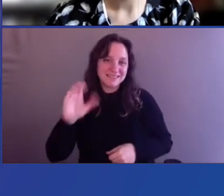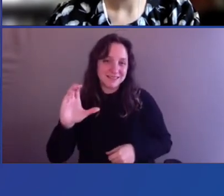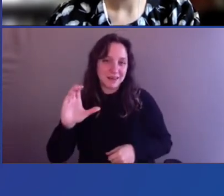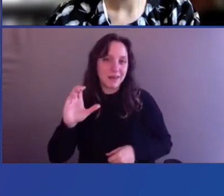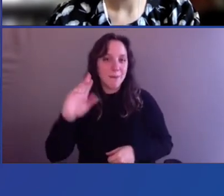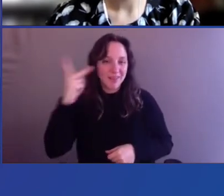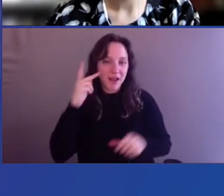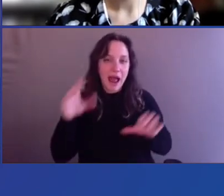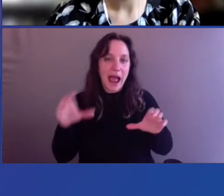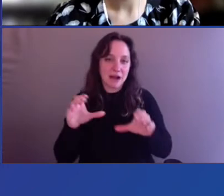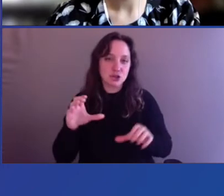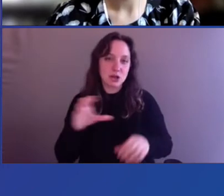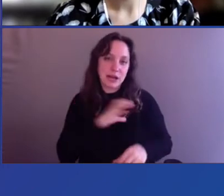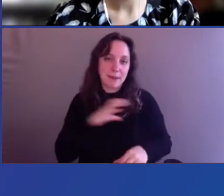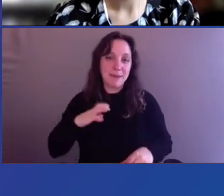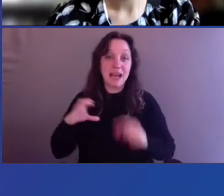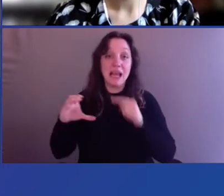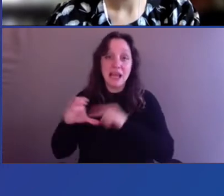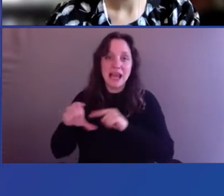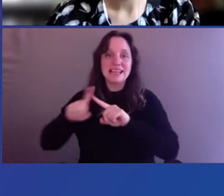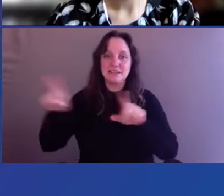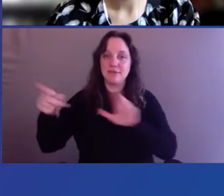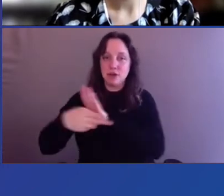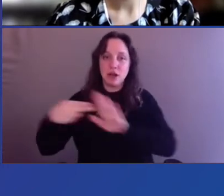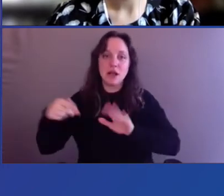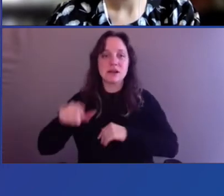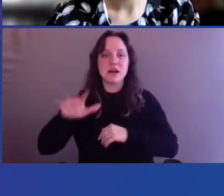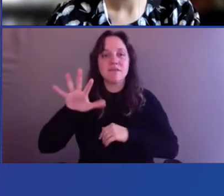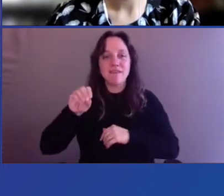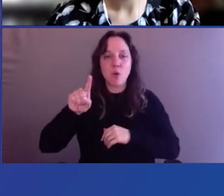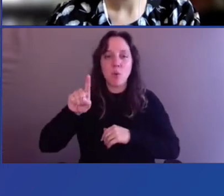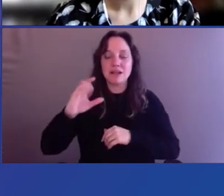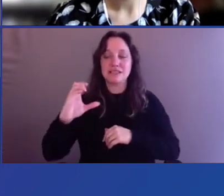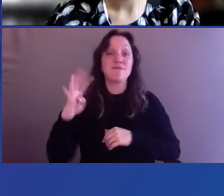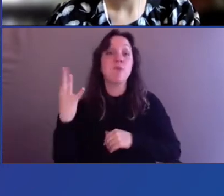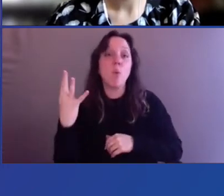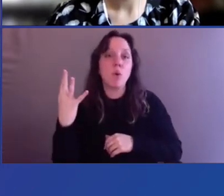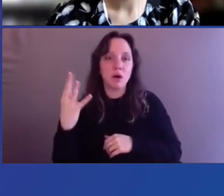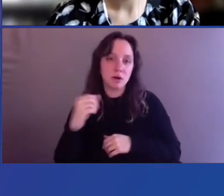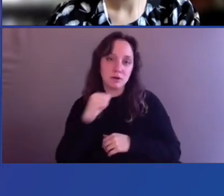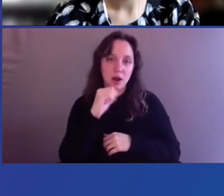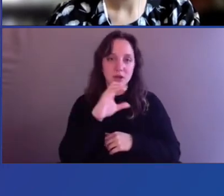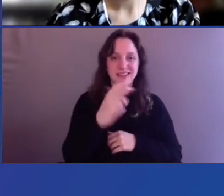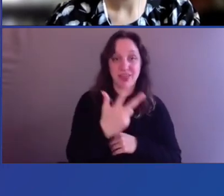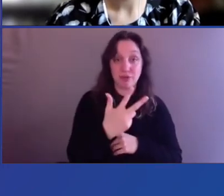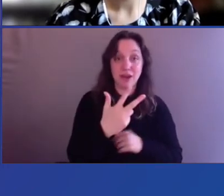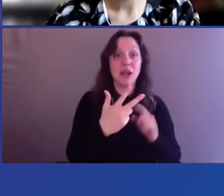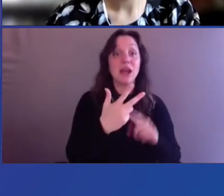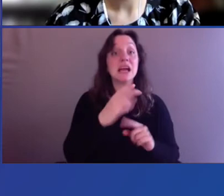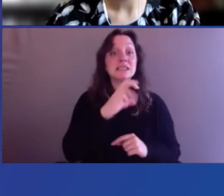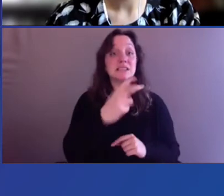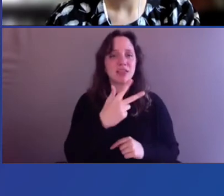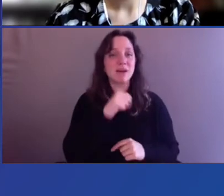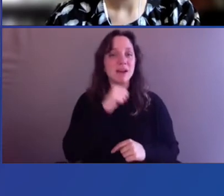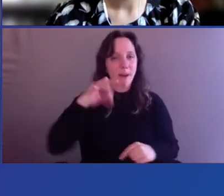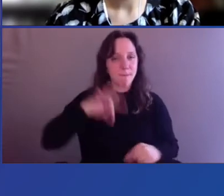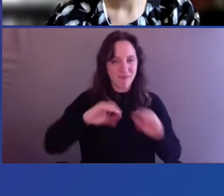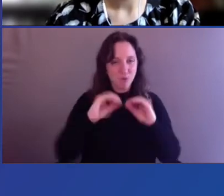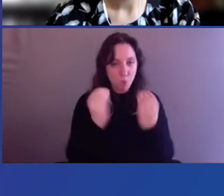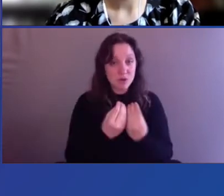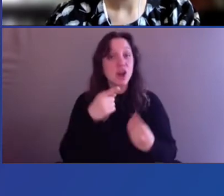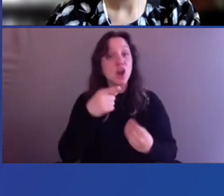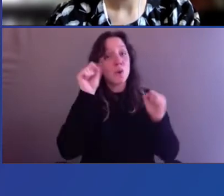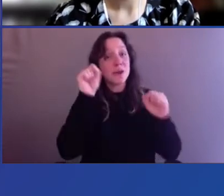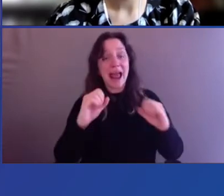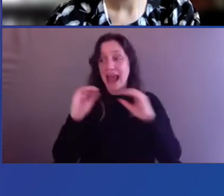501c3, you're a 501c4. But 501c3s can absolutely educate and